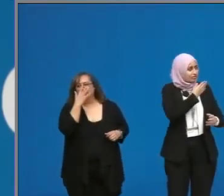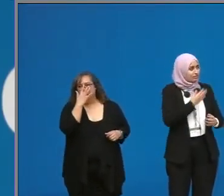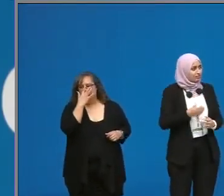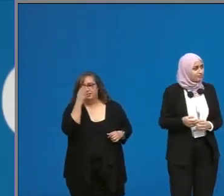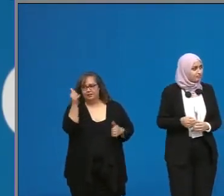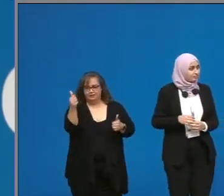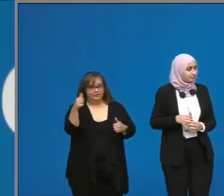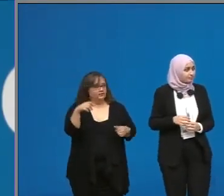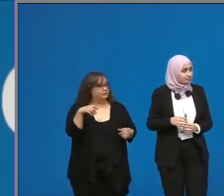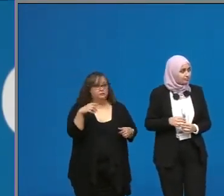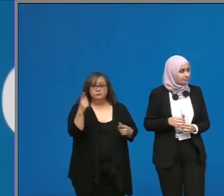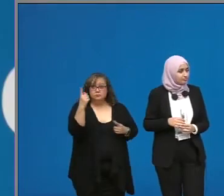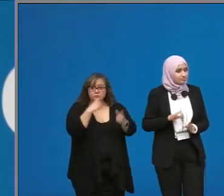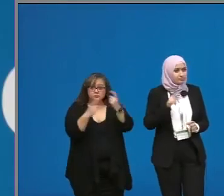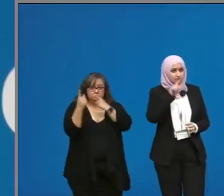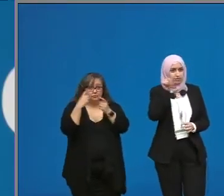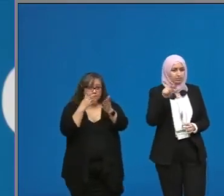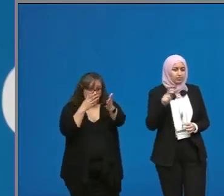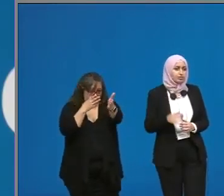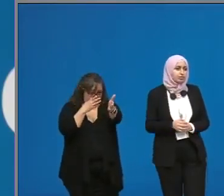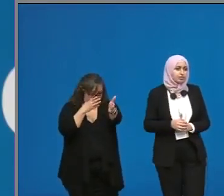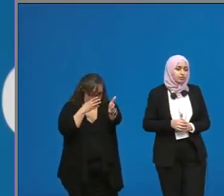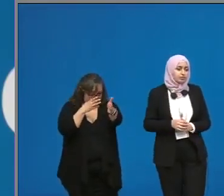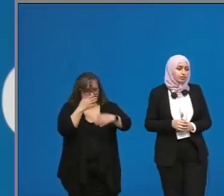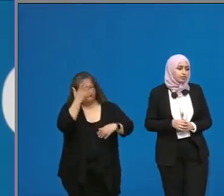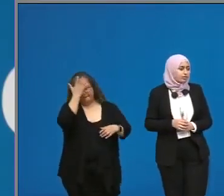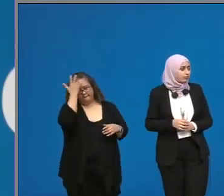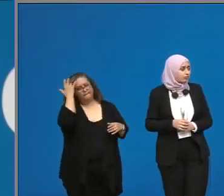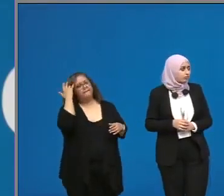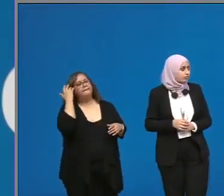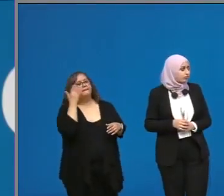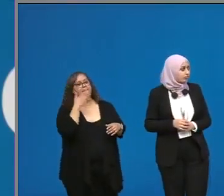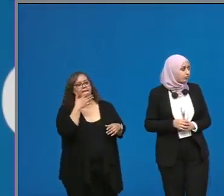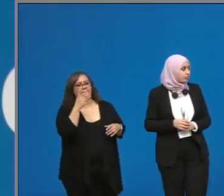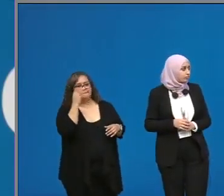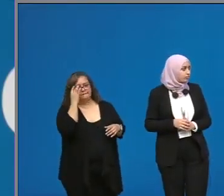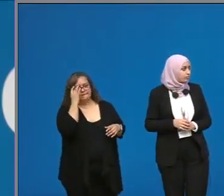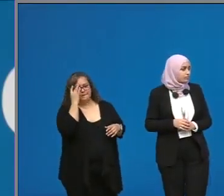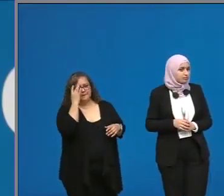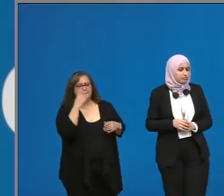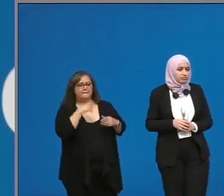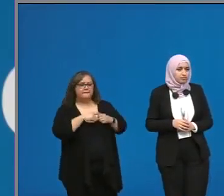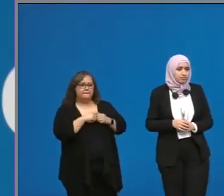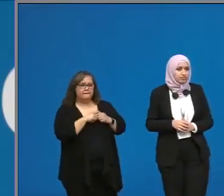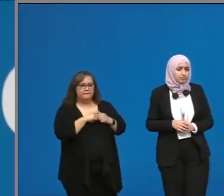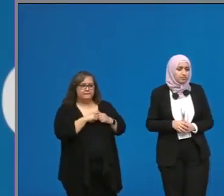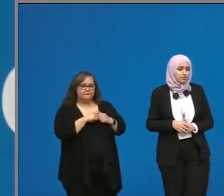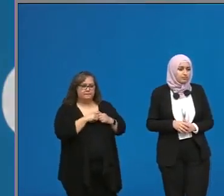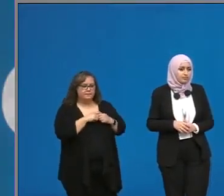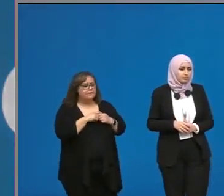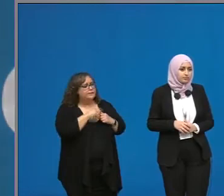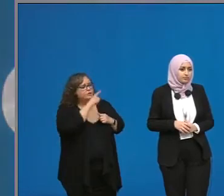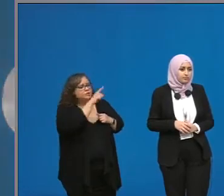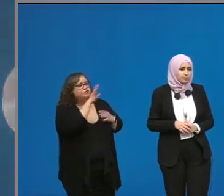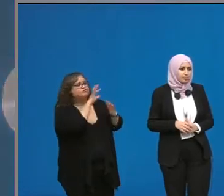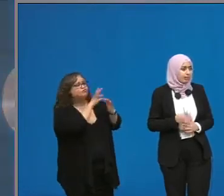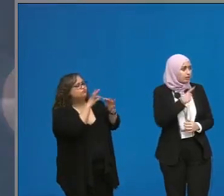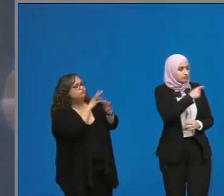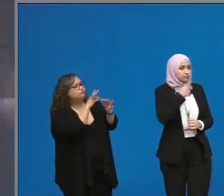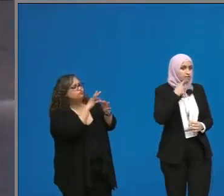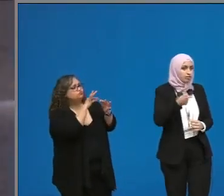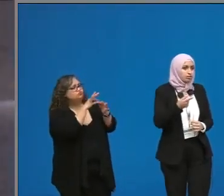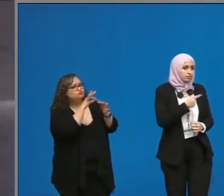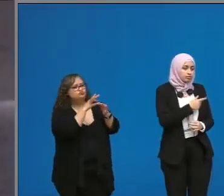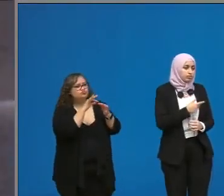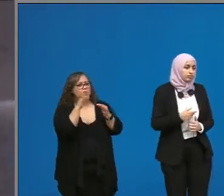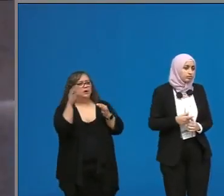Any other questions? Yes, please. Can we take a couple of questions? Thank you. You mentioned that bringing